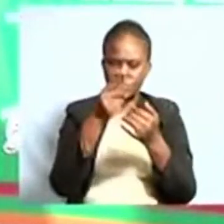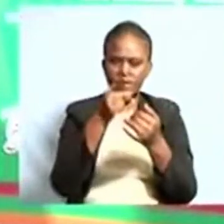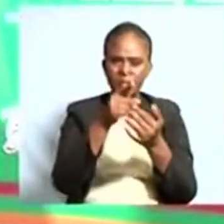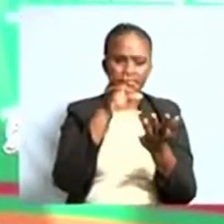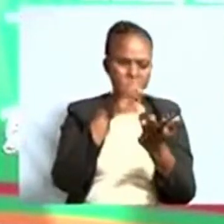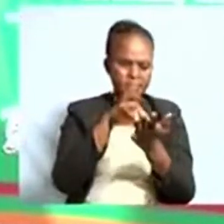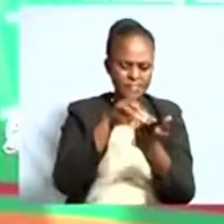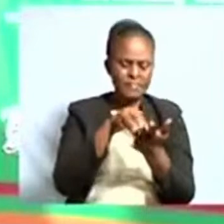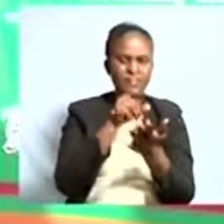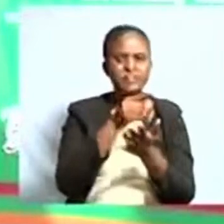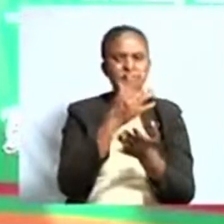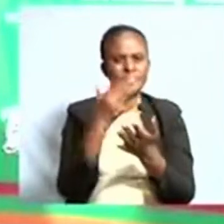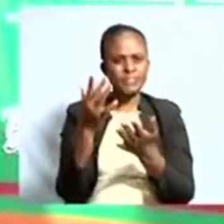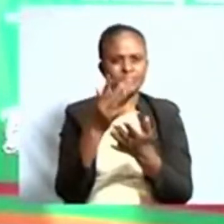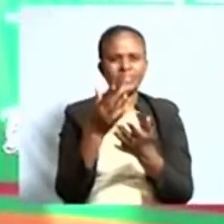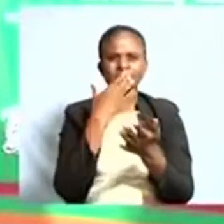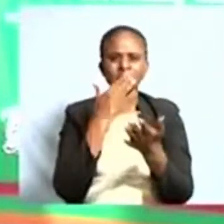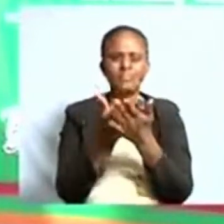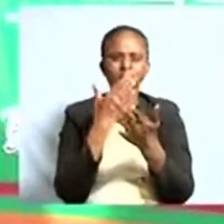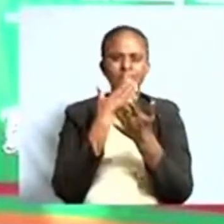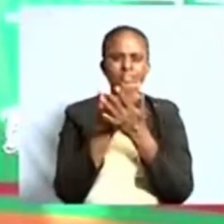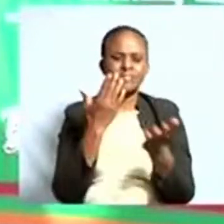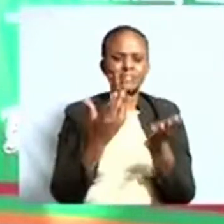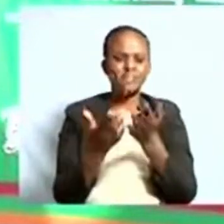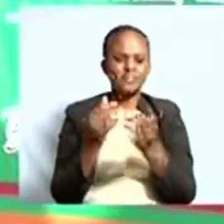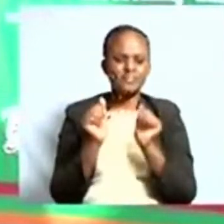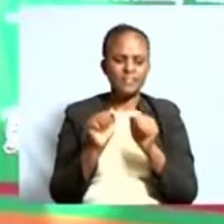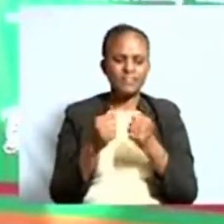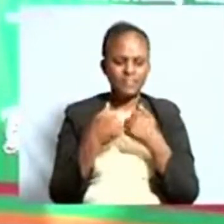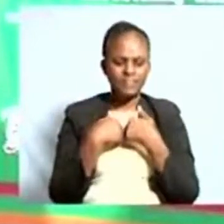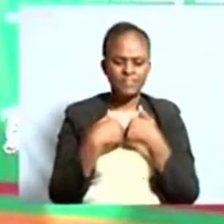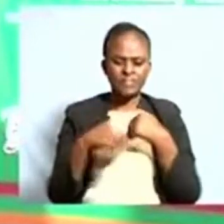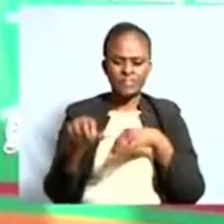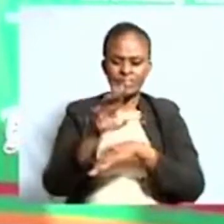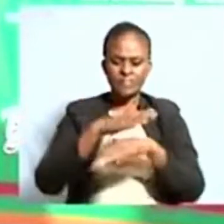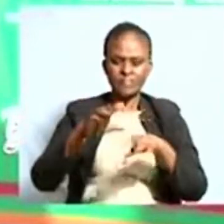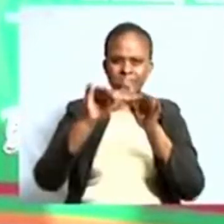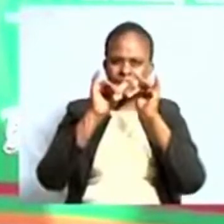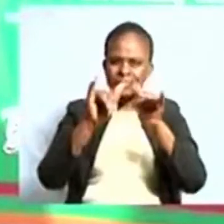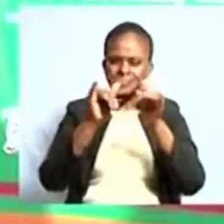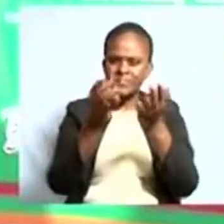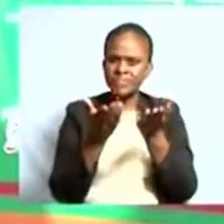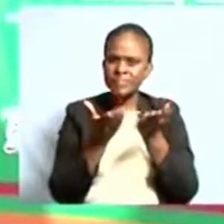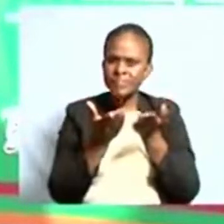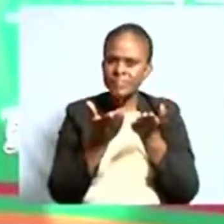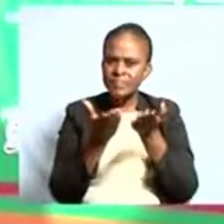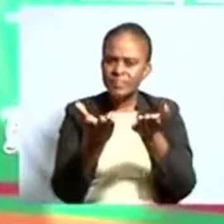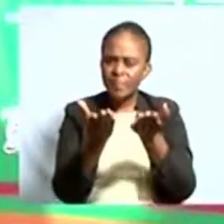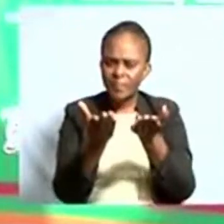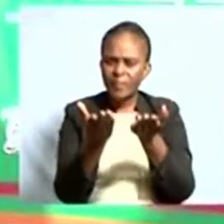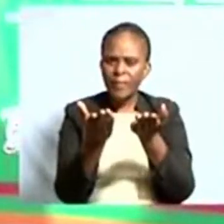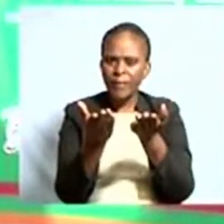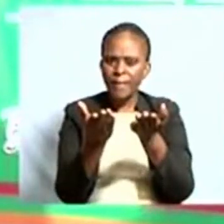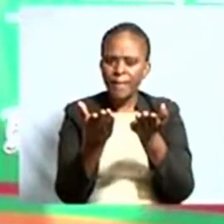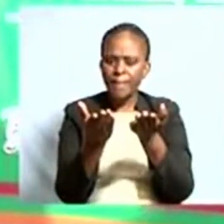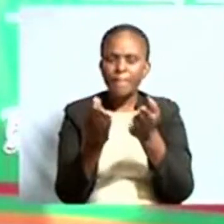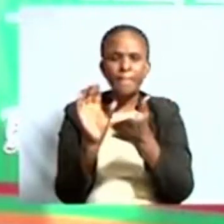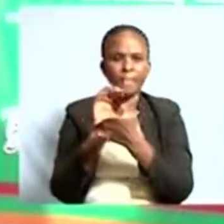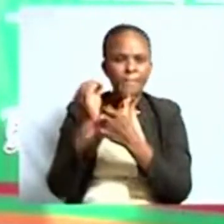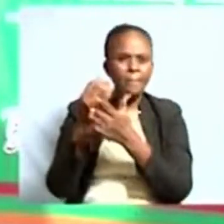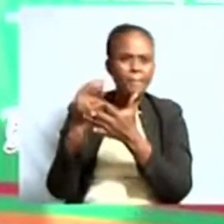case, this product is substandard. It could be it has overstayed on the, maybe as it been